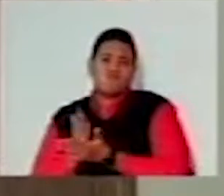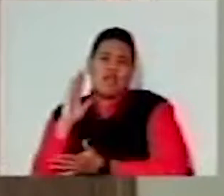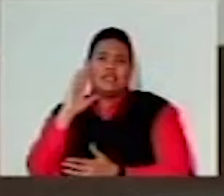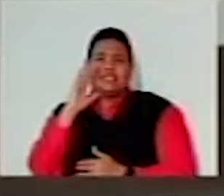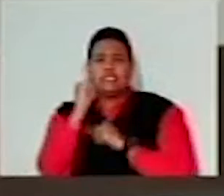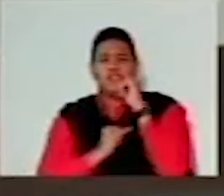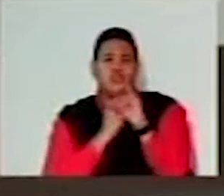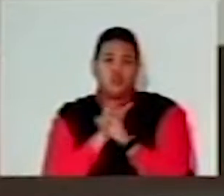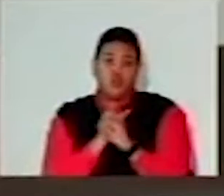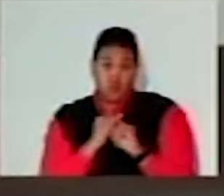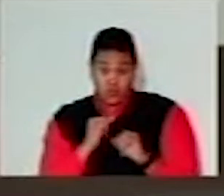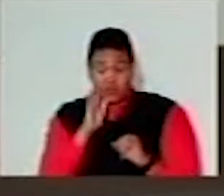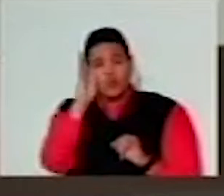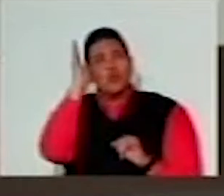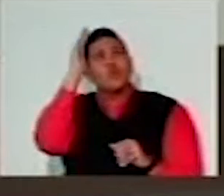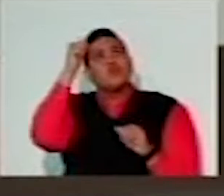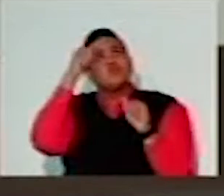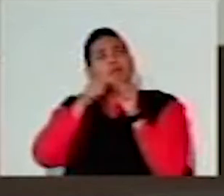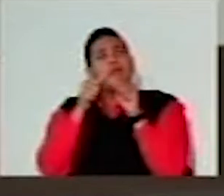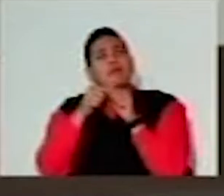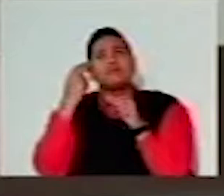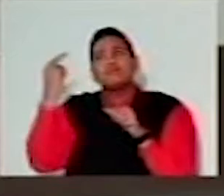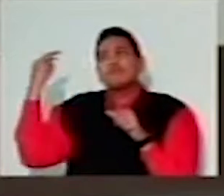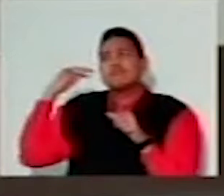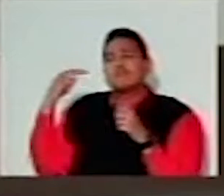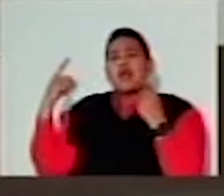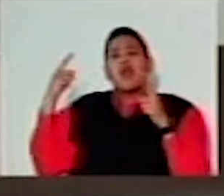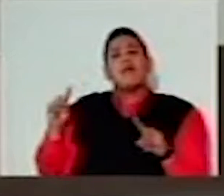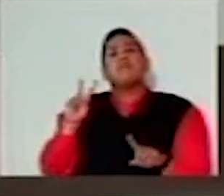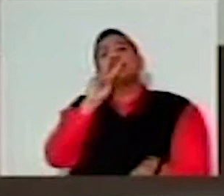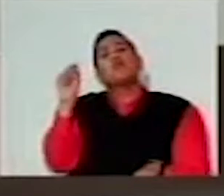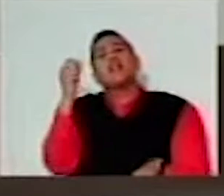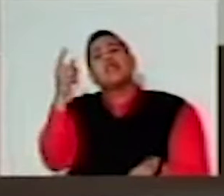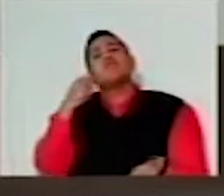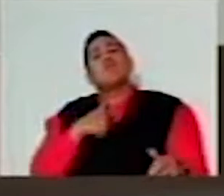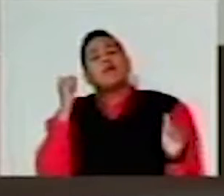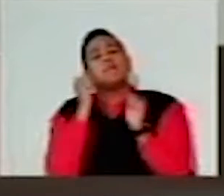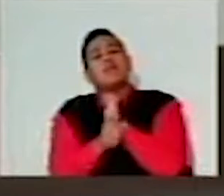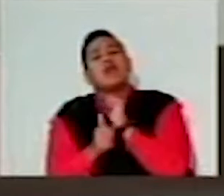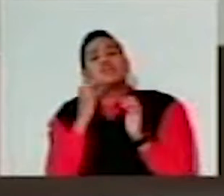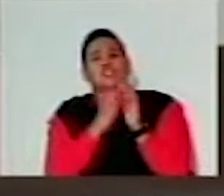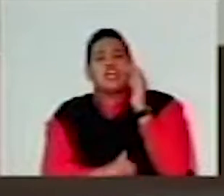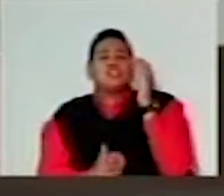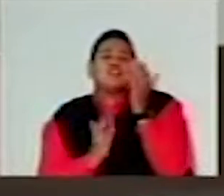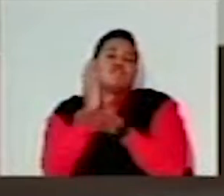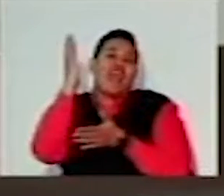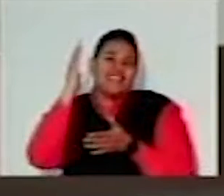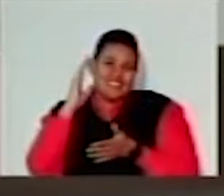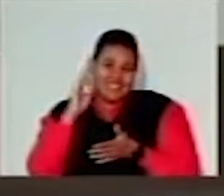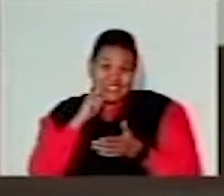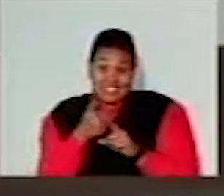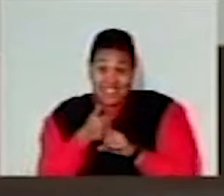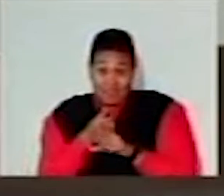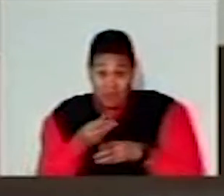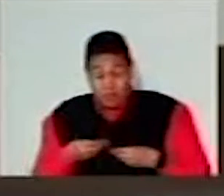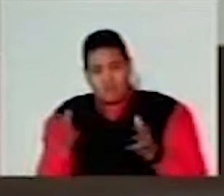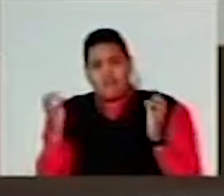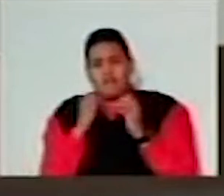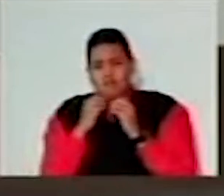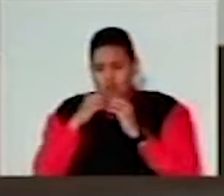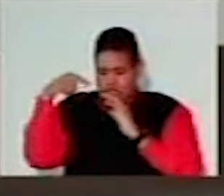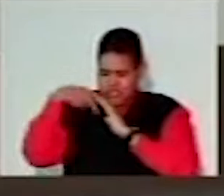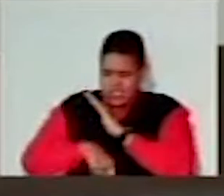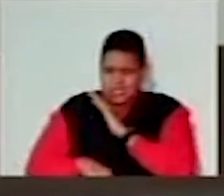Institute. You will recall, Mr. Speaker, that in 2011, we passed the Charter of Rights, which provides more